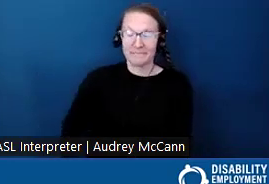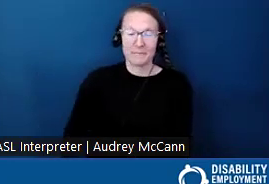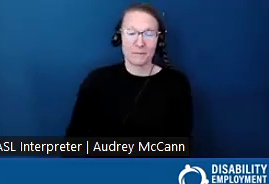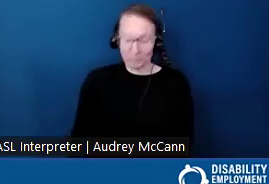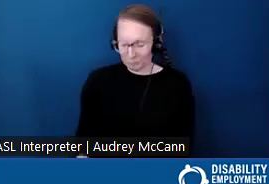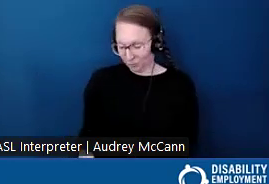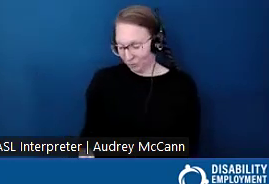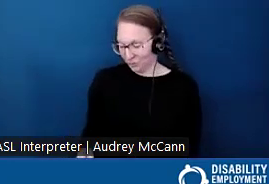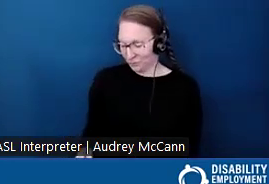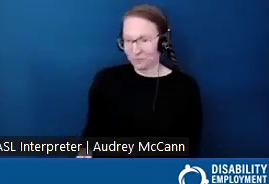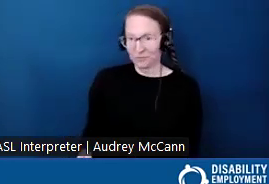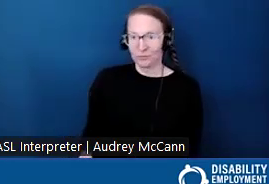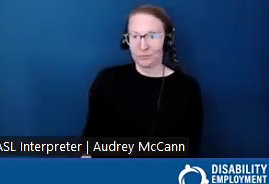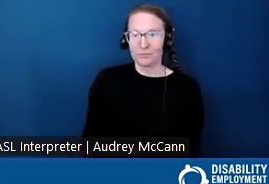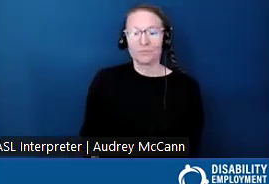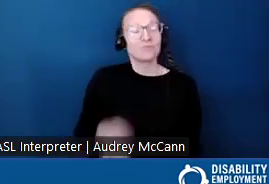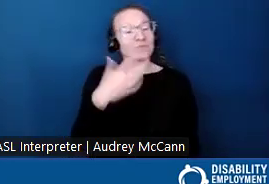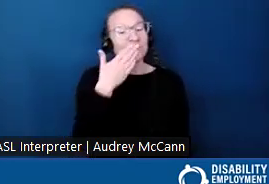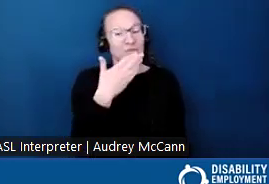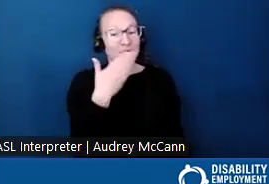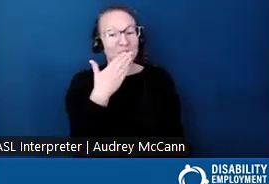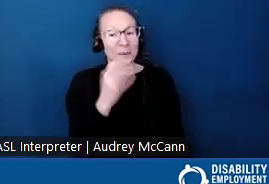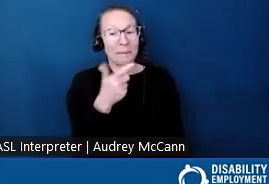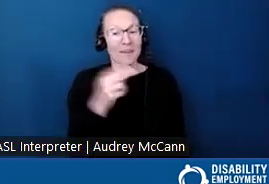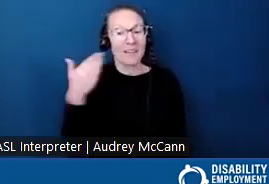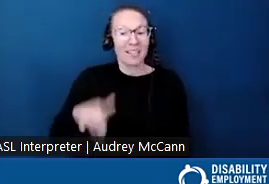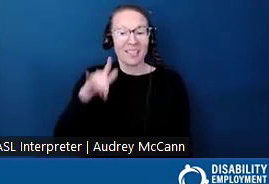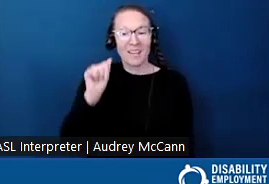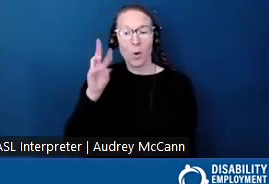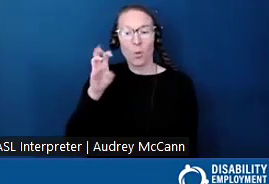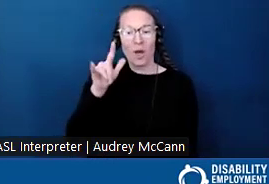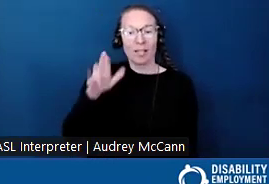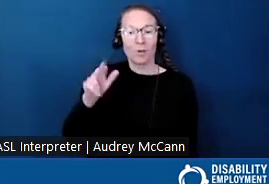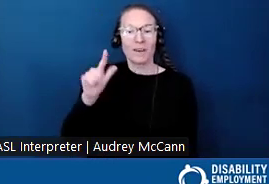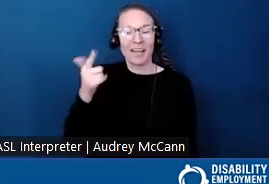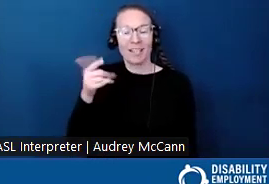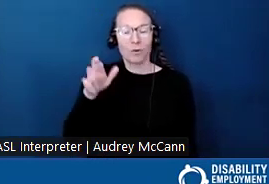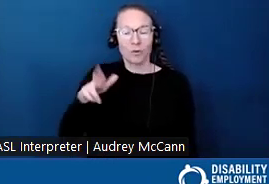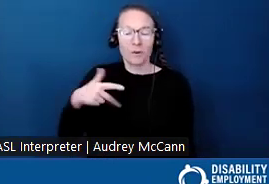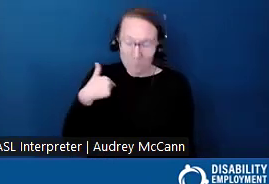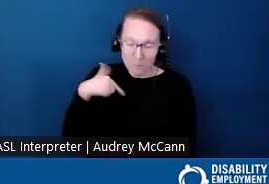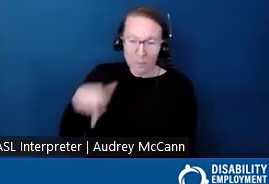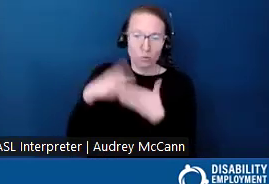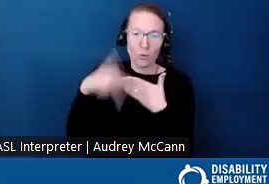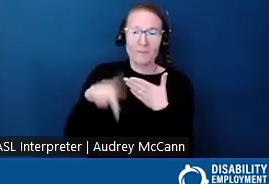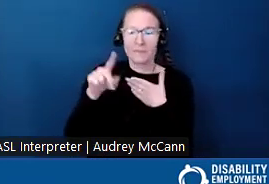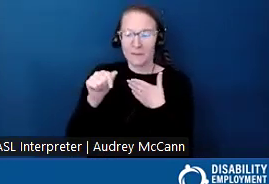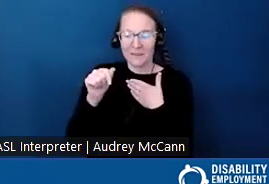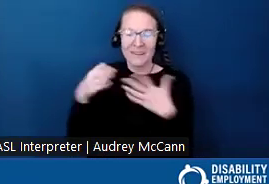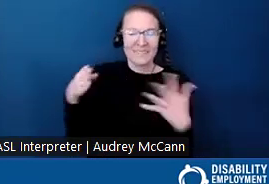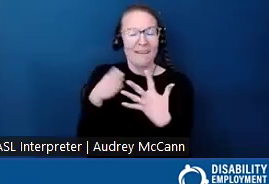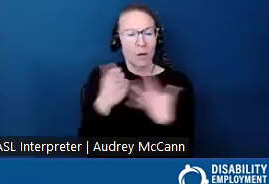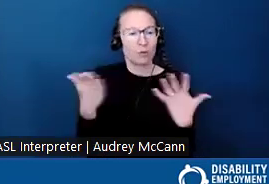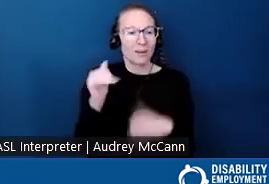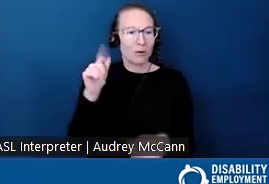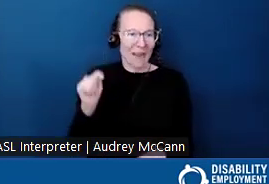Thanks, Megan. My name is Leah Weiler Gallagher. I'm the Disability Program Navigator at Arapahoe Douglas Works in Colorado.